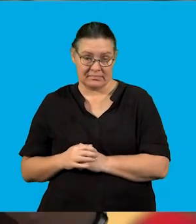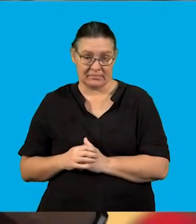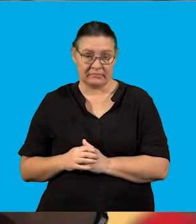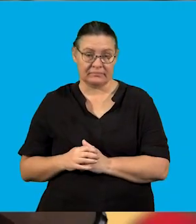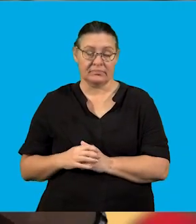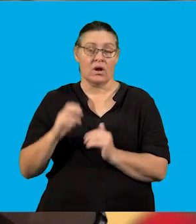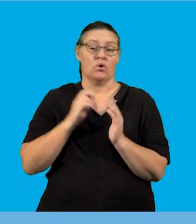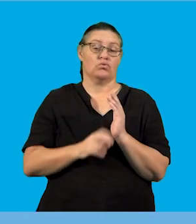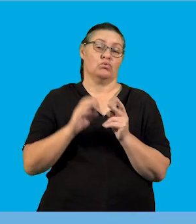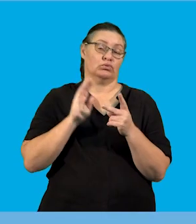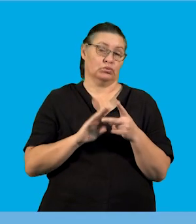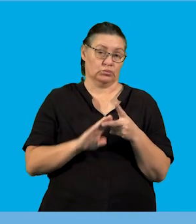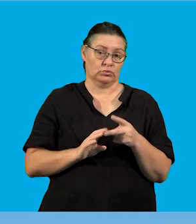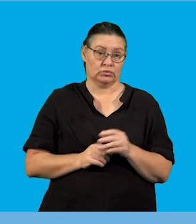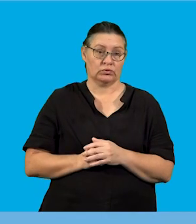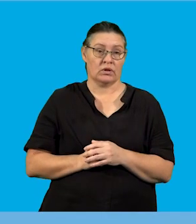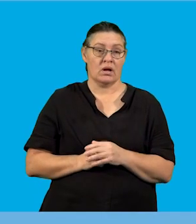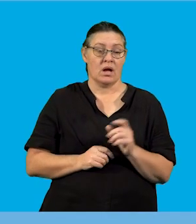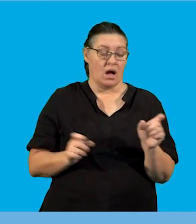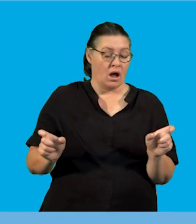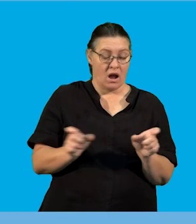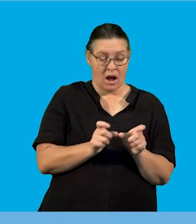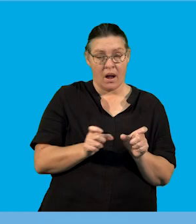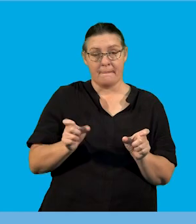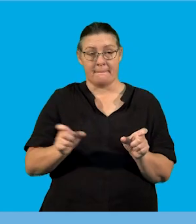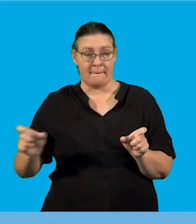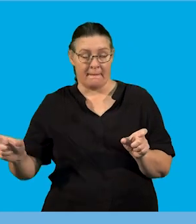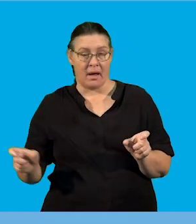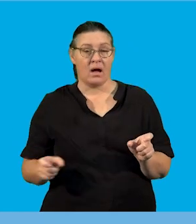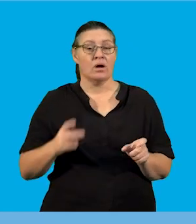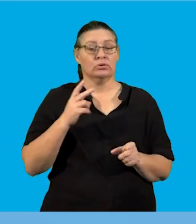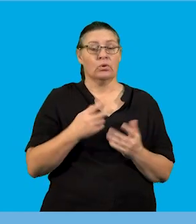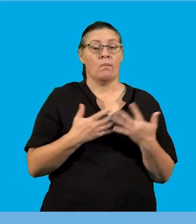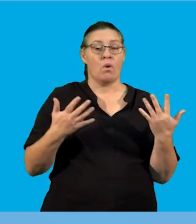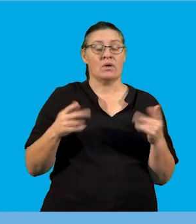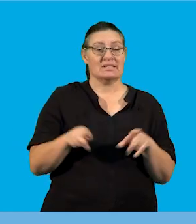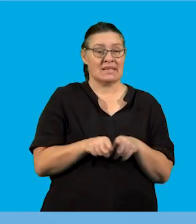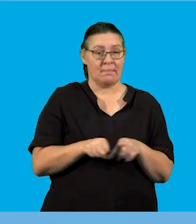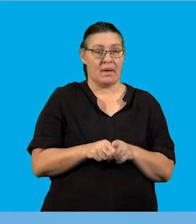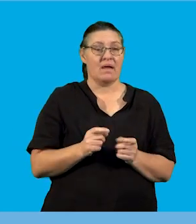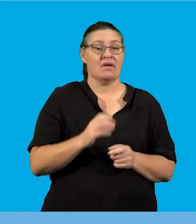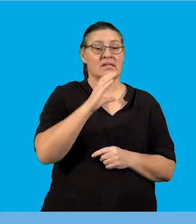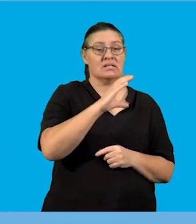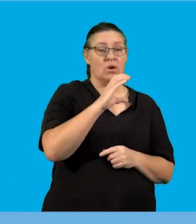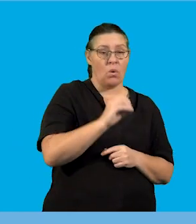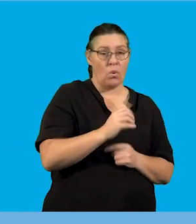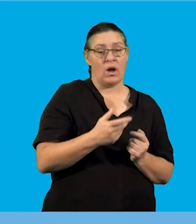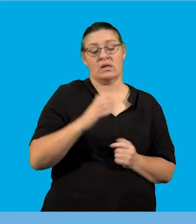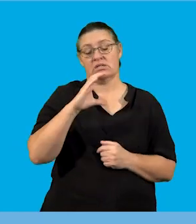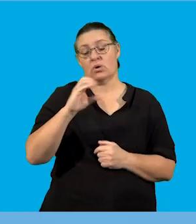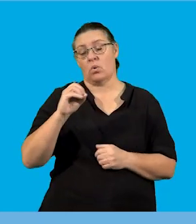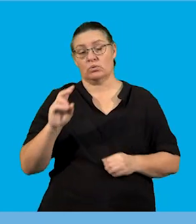Now, rule number 2. When two or more compounds have different numbers of the same elements, for instance, we have CO